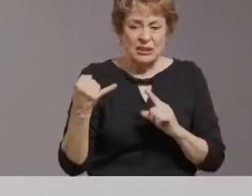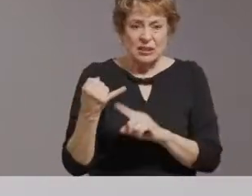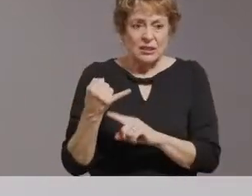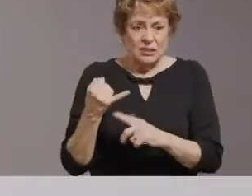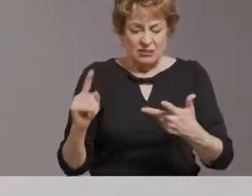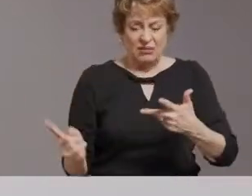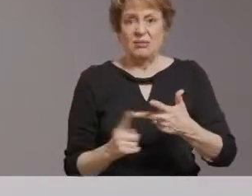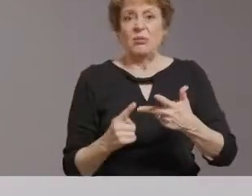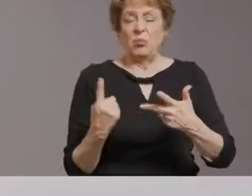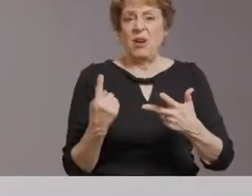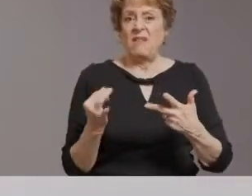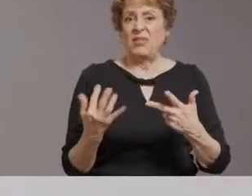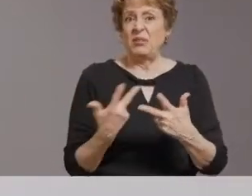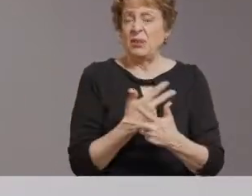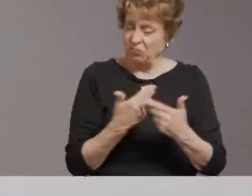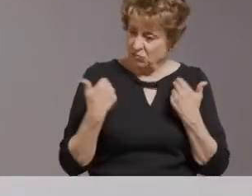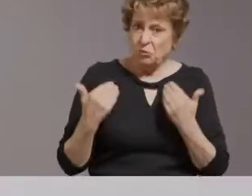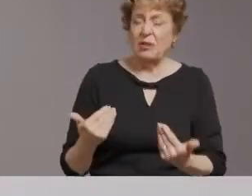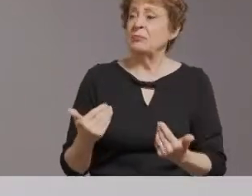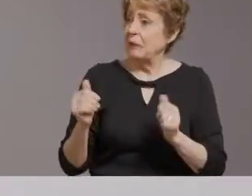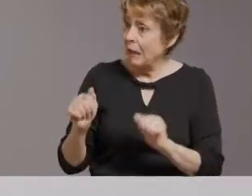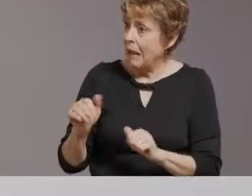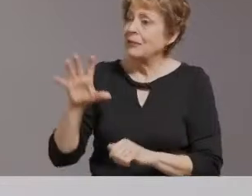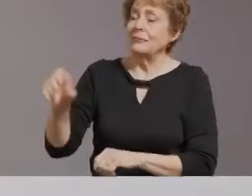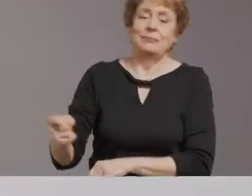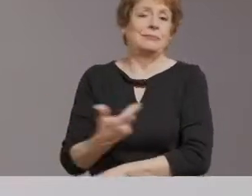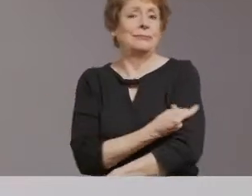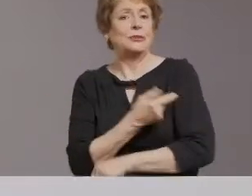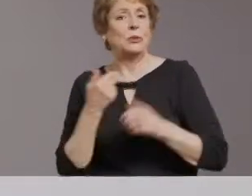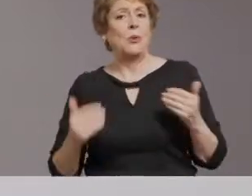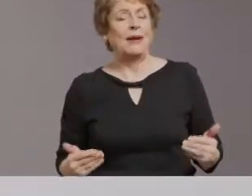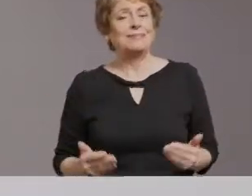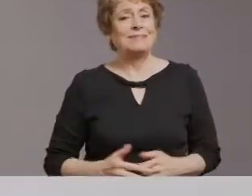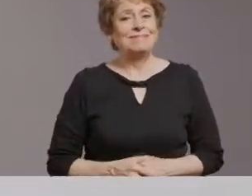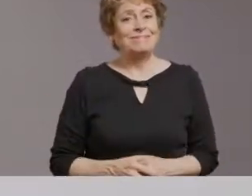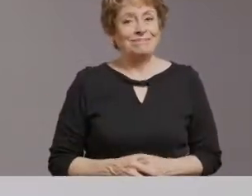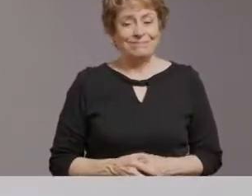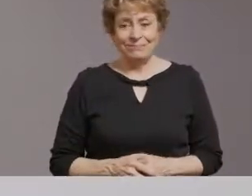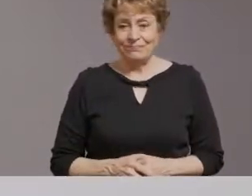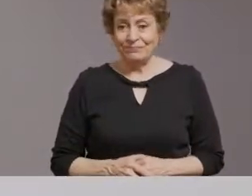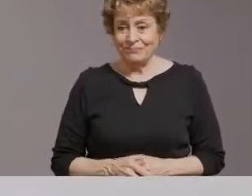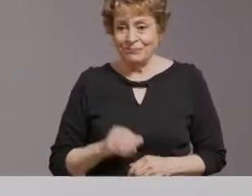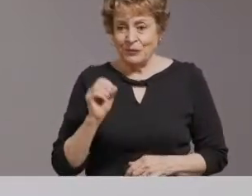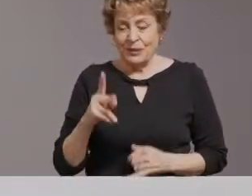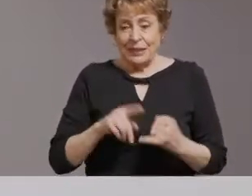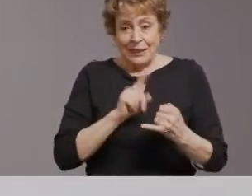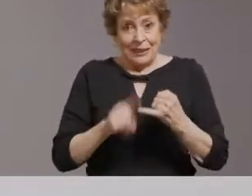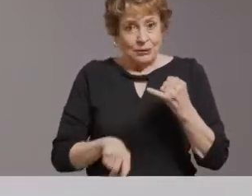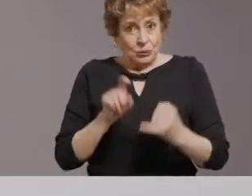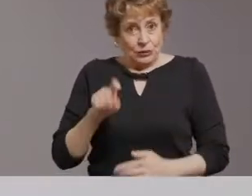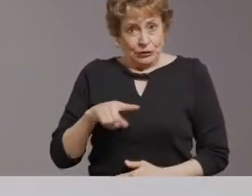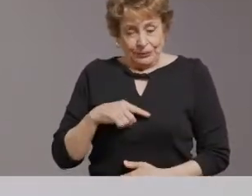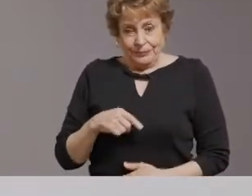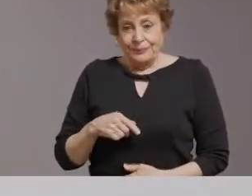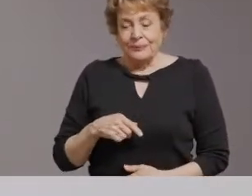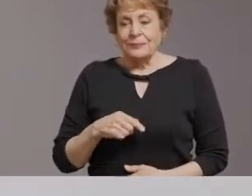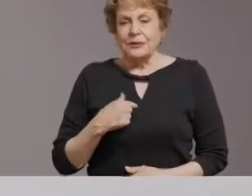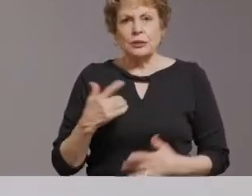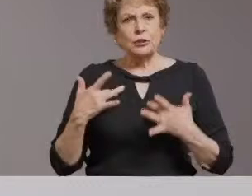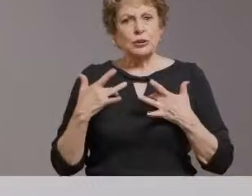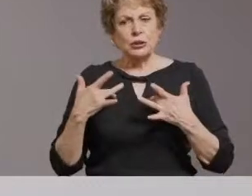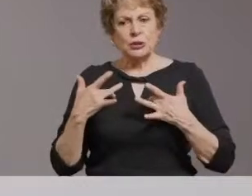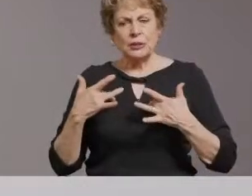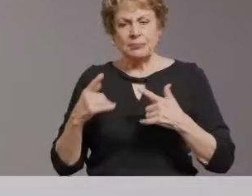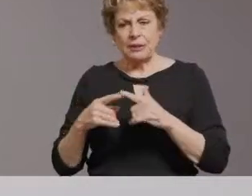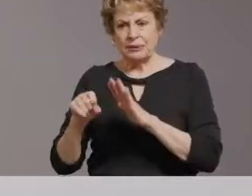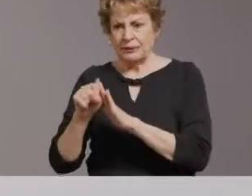would encourage you to get. And then finally, there's been an issue both state and nationally about, I guess